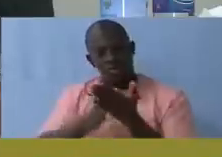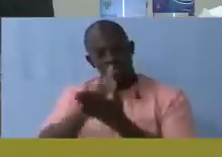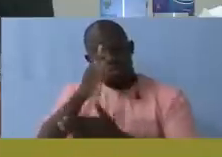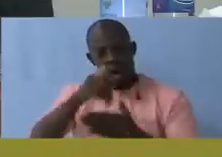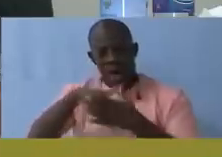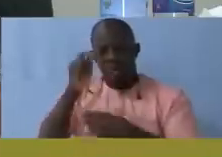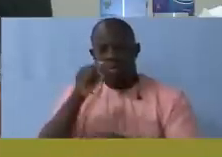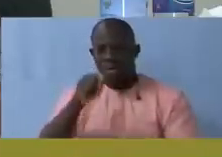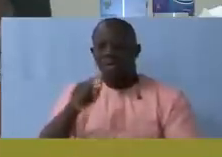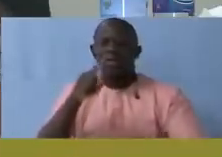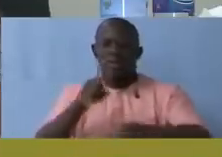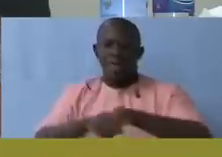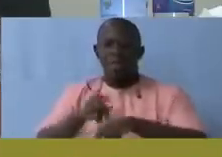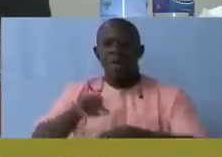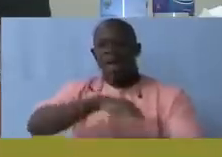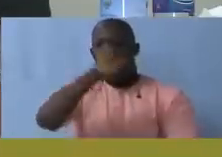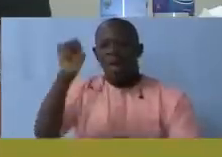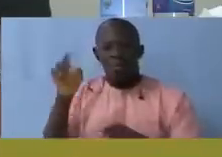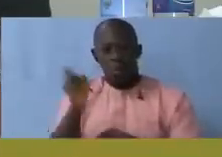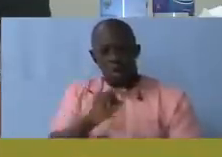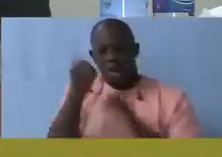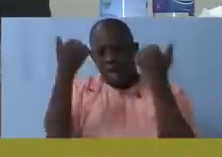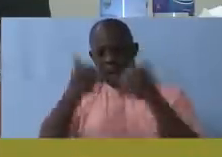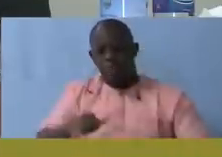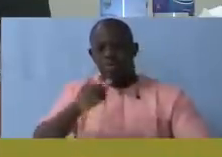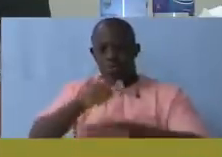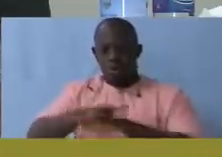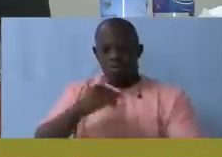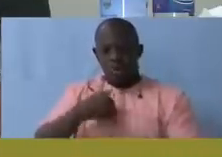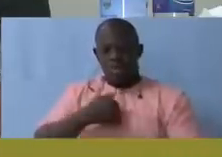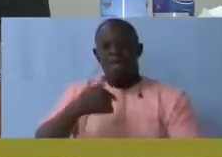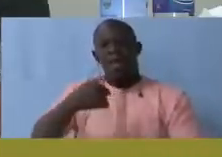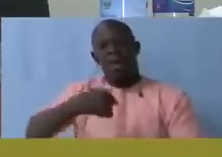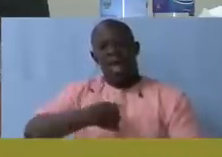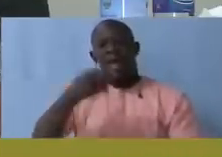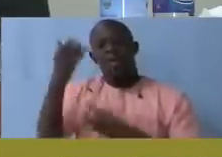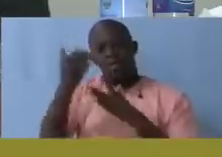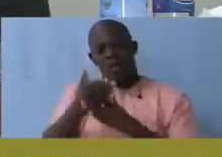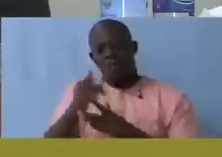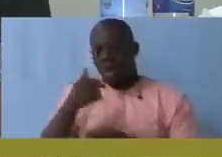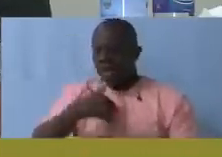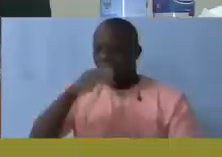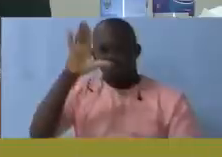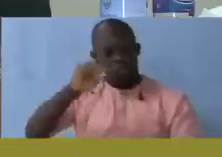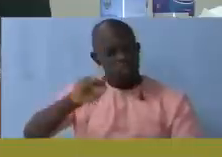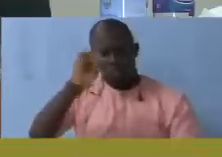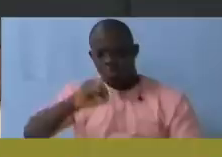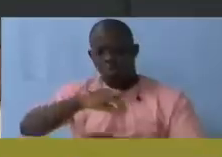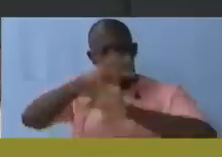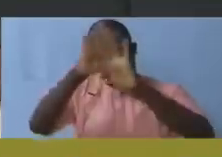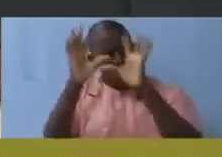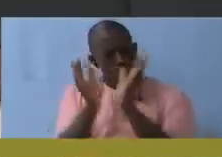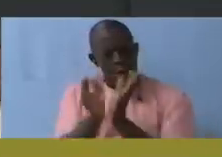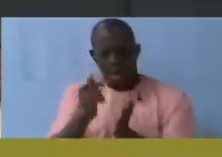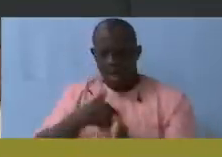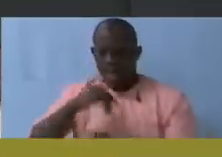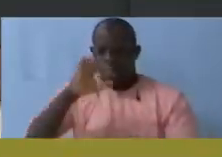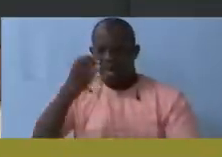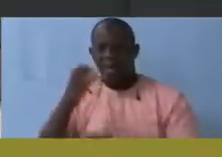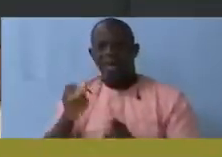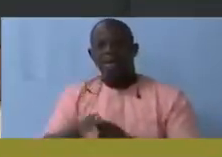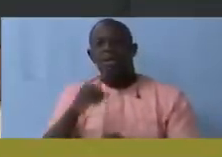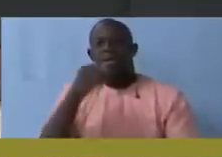the effect it still has on me. I believed I did all I could either to eliminate